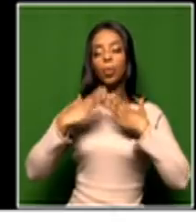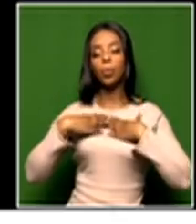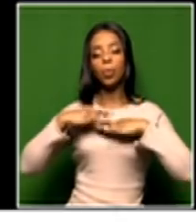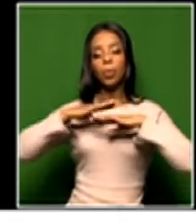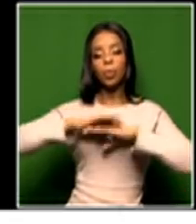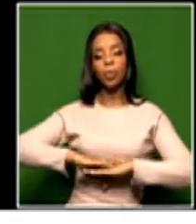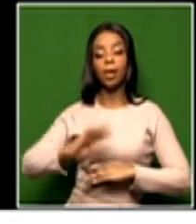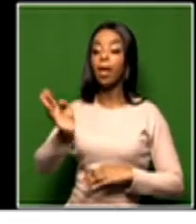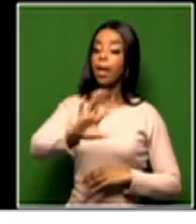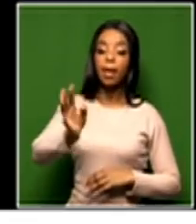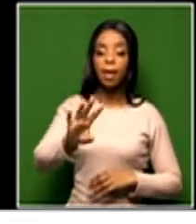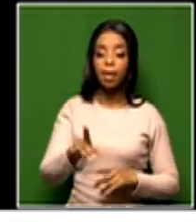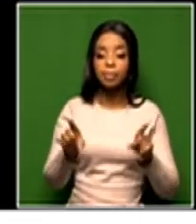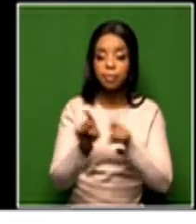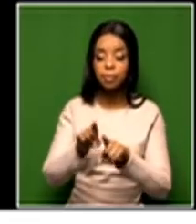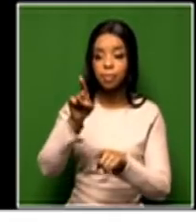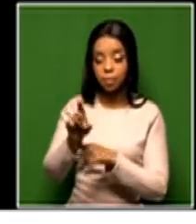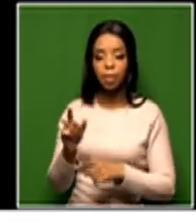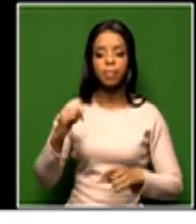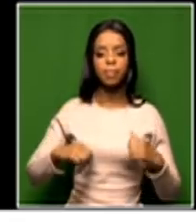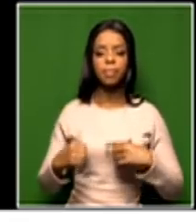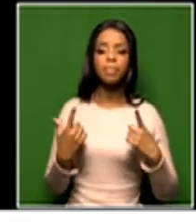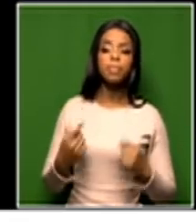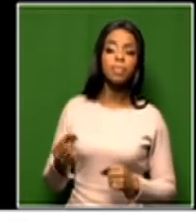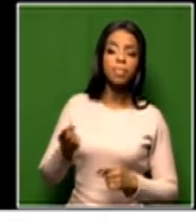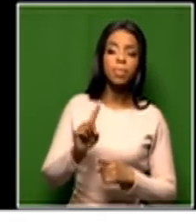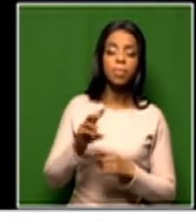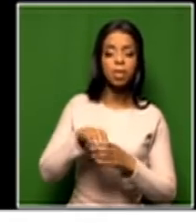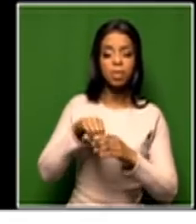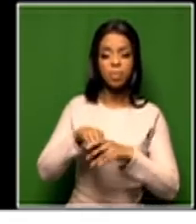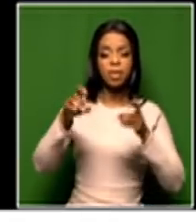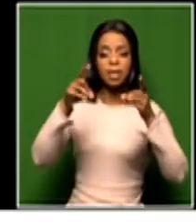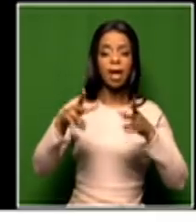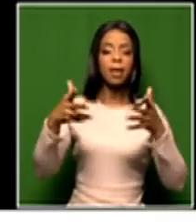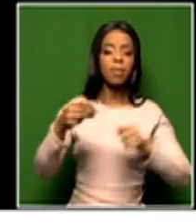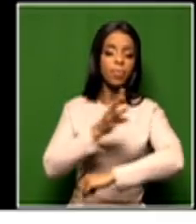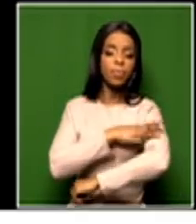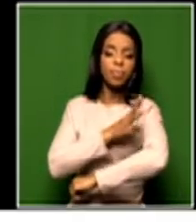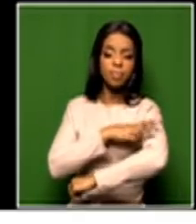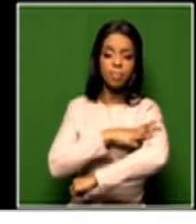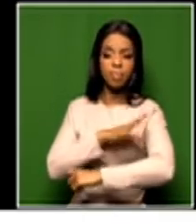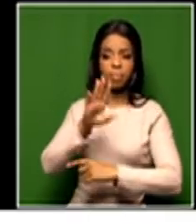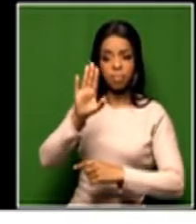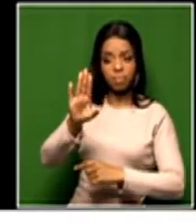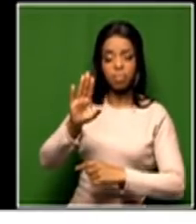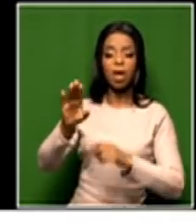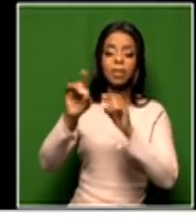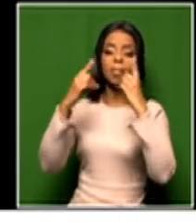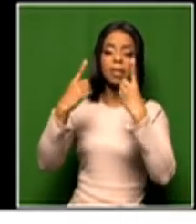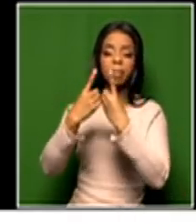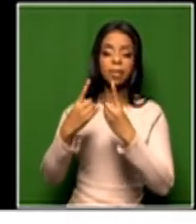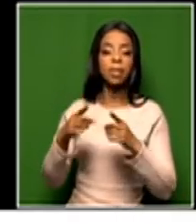account for their own action, including the Director General of the department and the Minister's advisor, whom